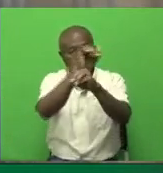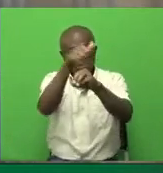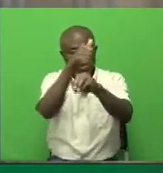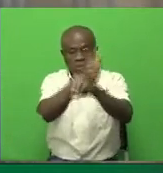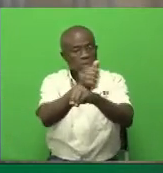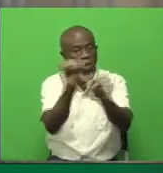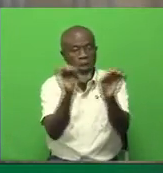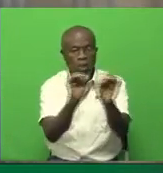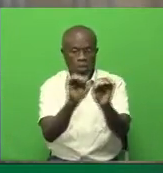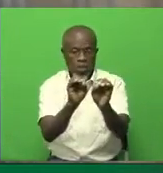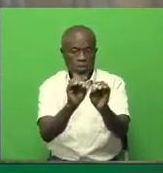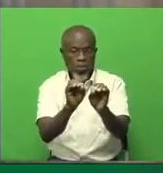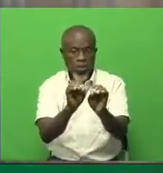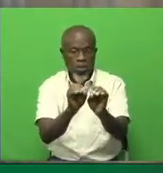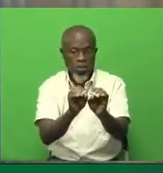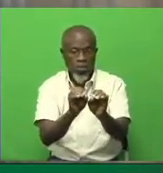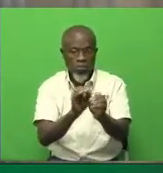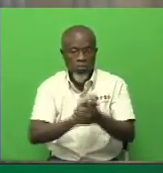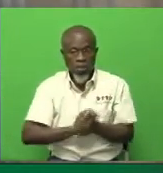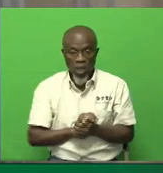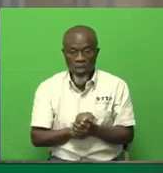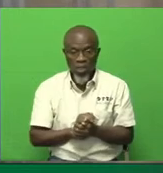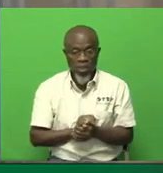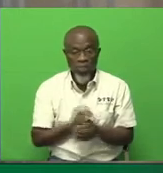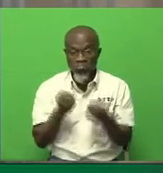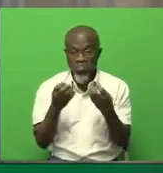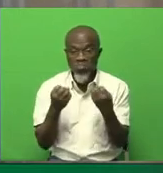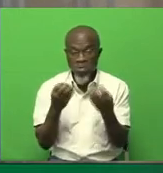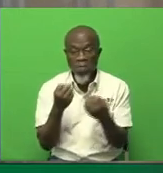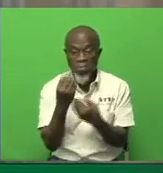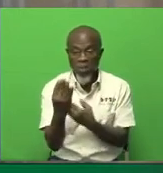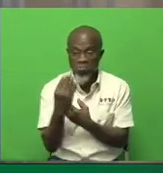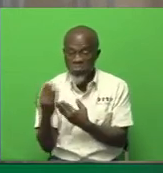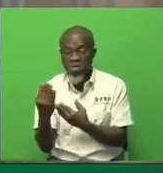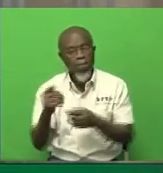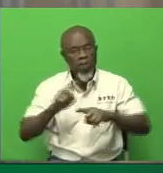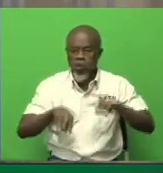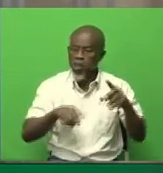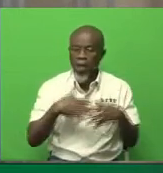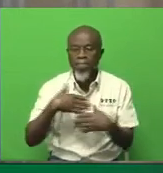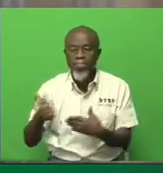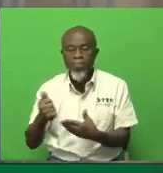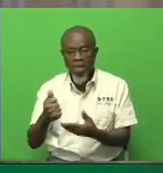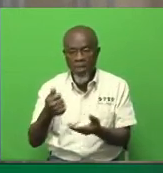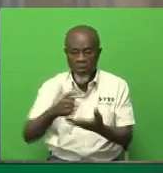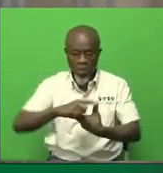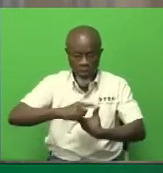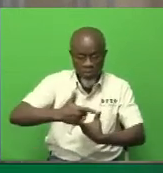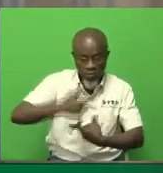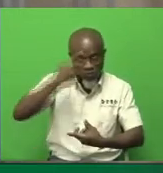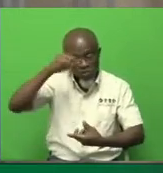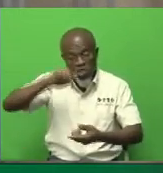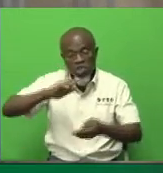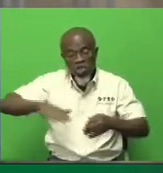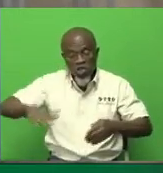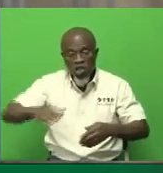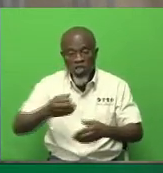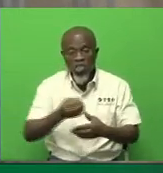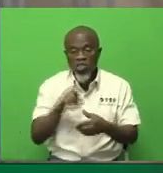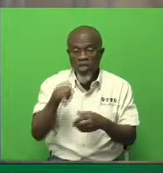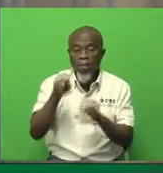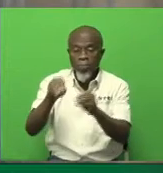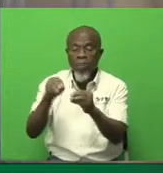happening you cannot buy laptops for our children you can kind of put medicine for your seat up in the hospitals you can in your hospitals or any